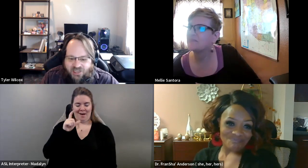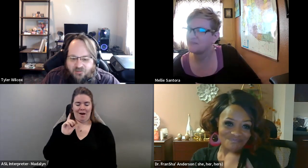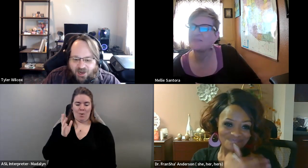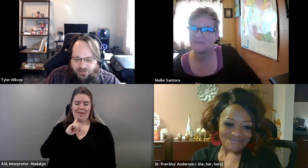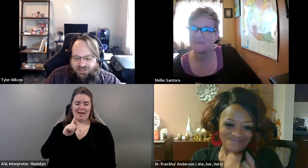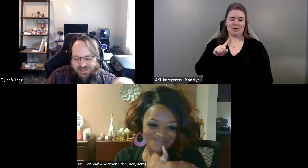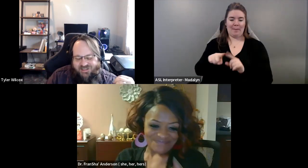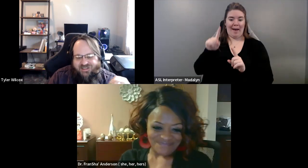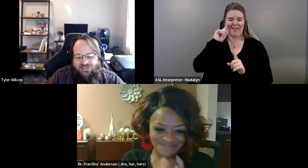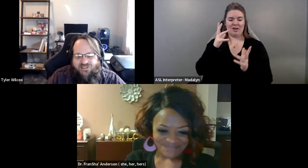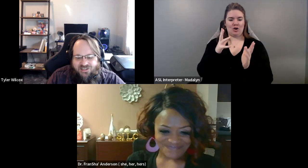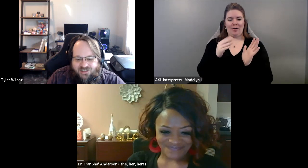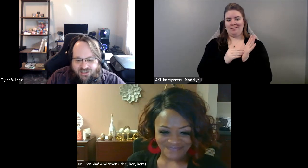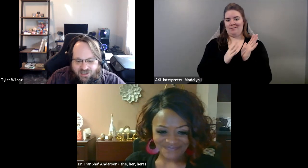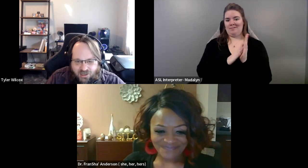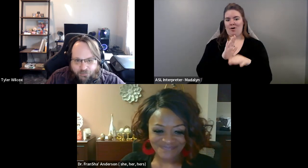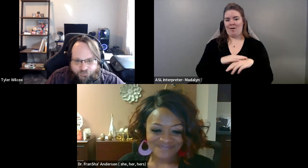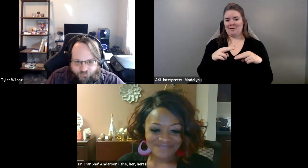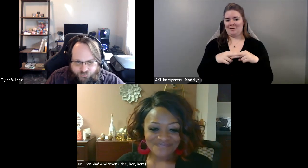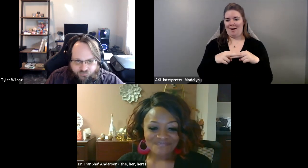think it's coming up.